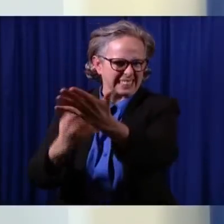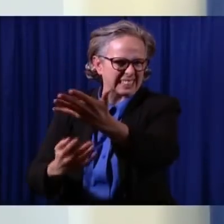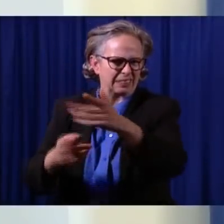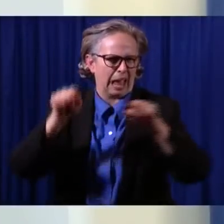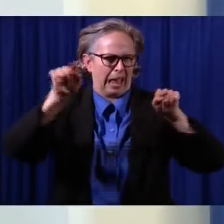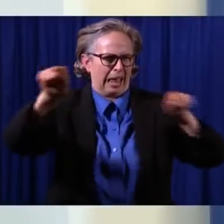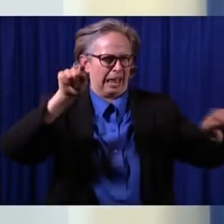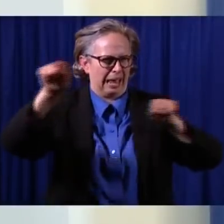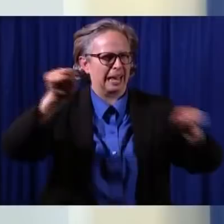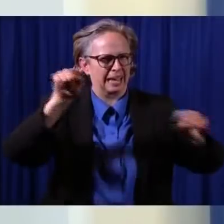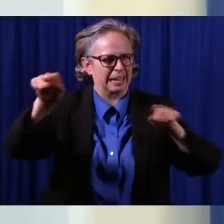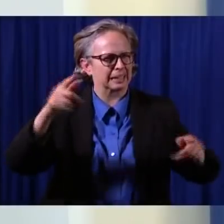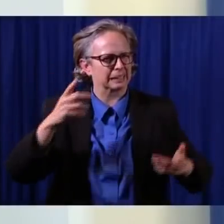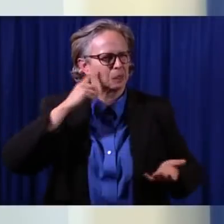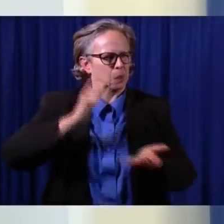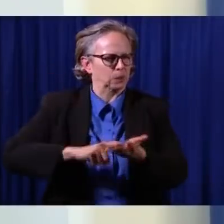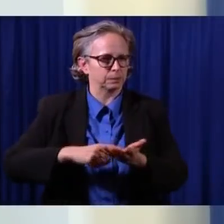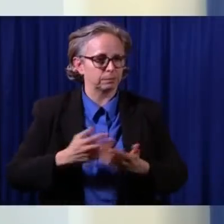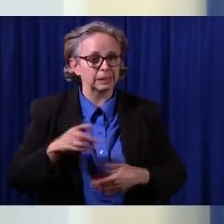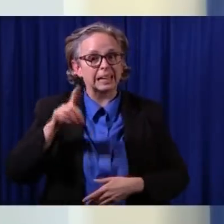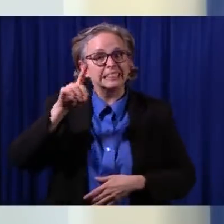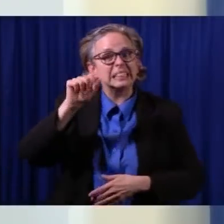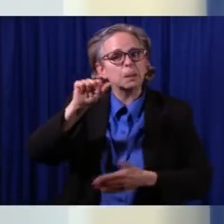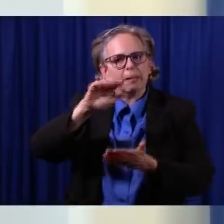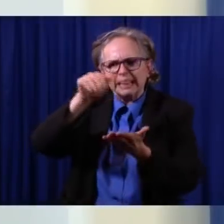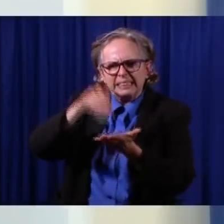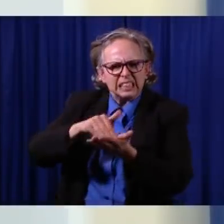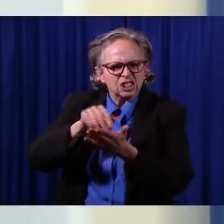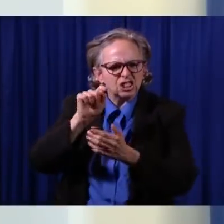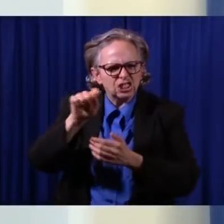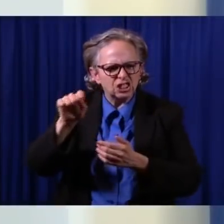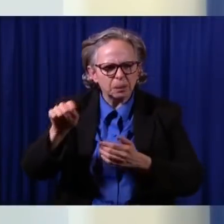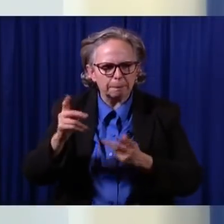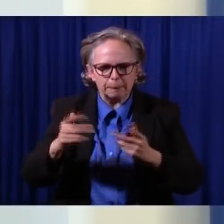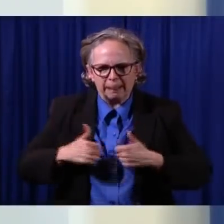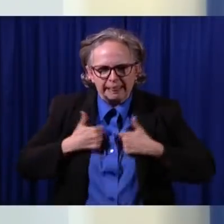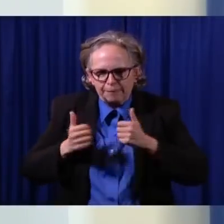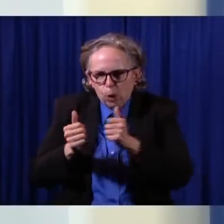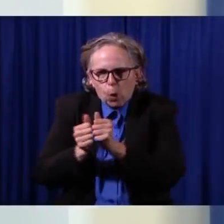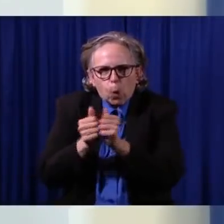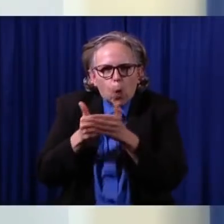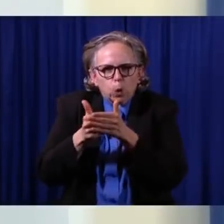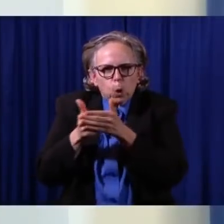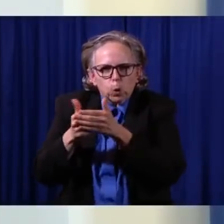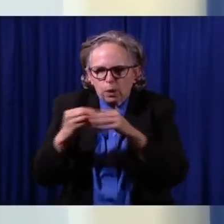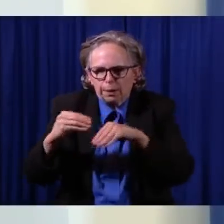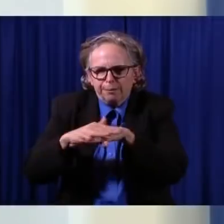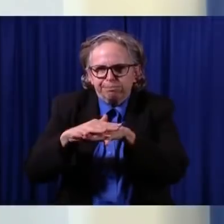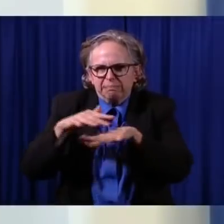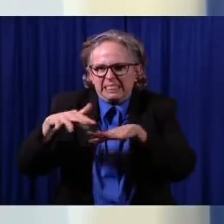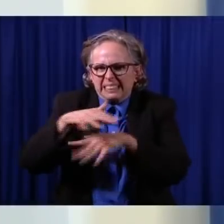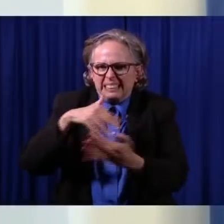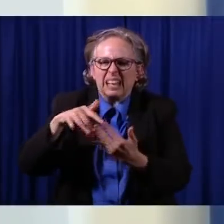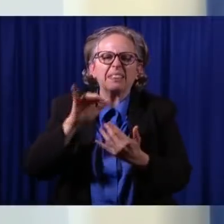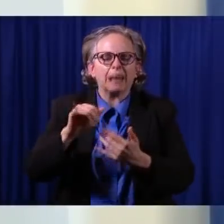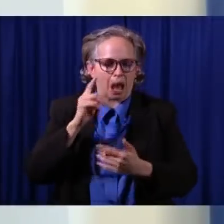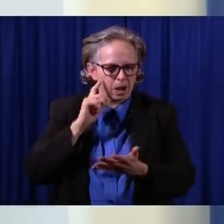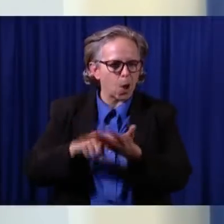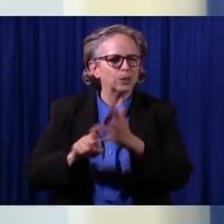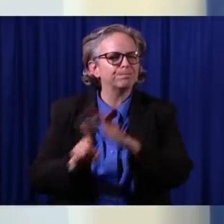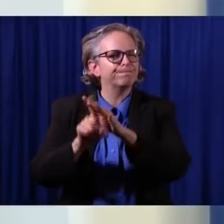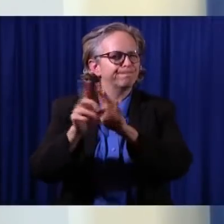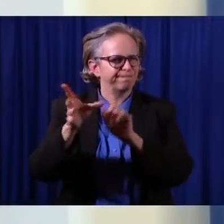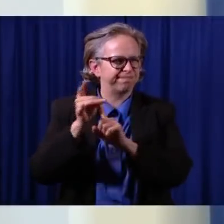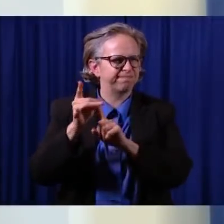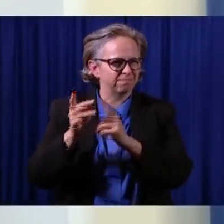in disability centers, because people are living in such close proximity. But certainly, we're seeing other cases where